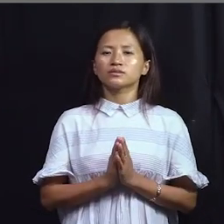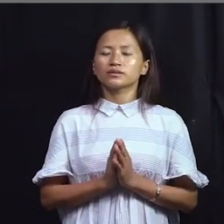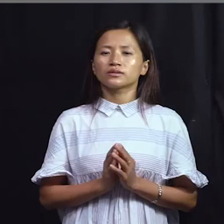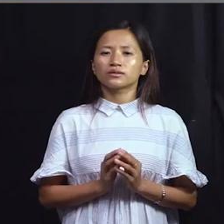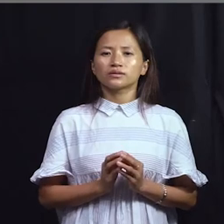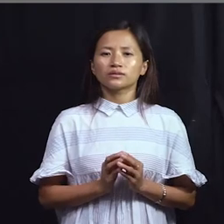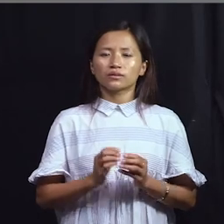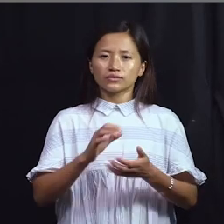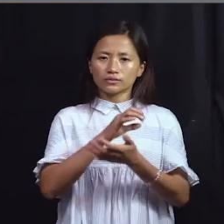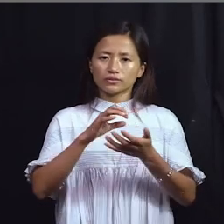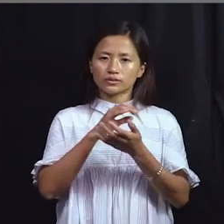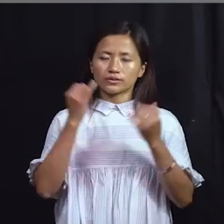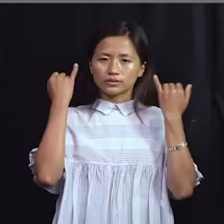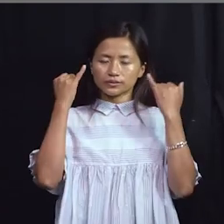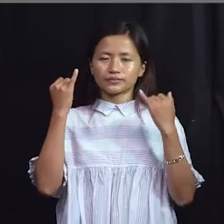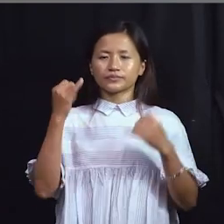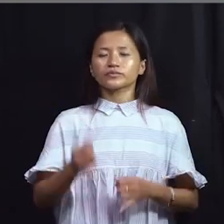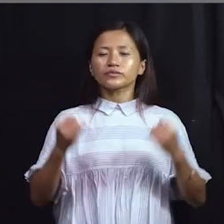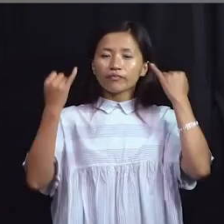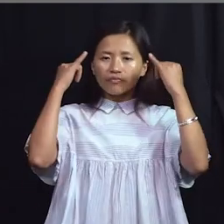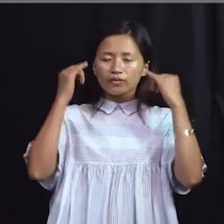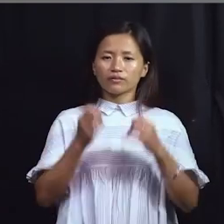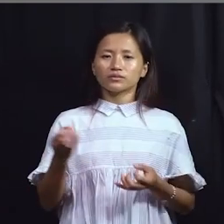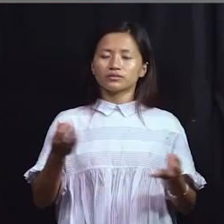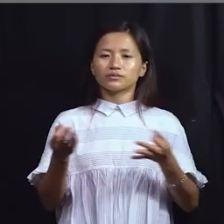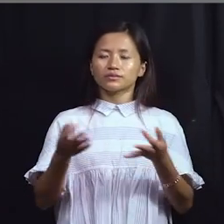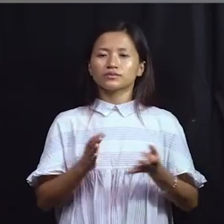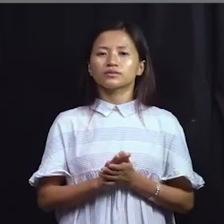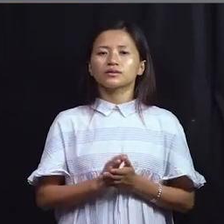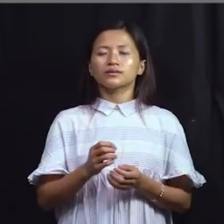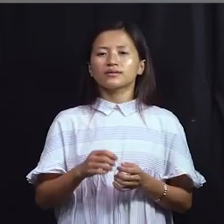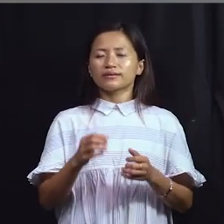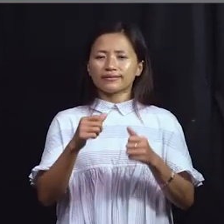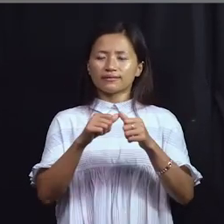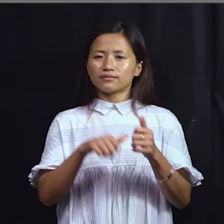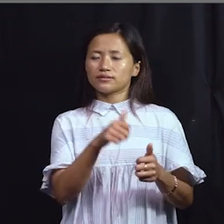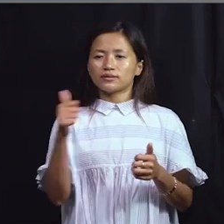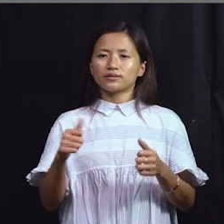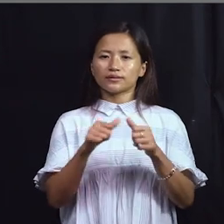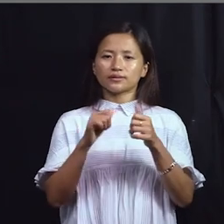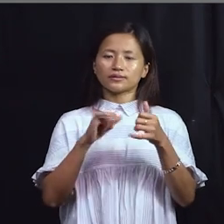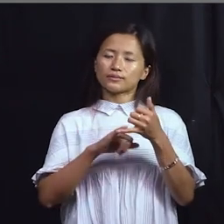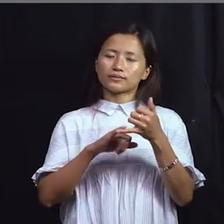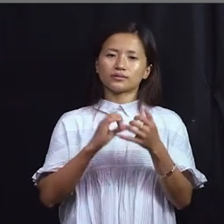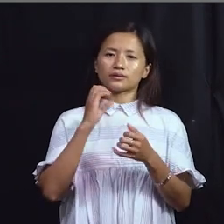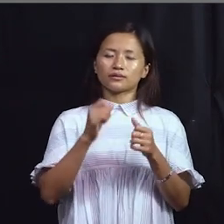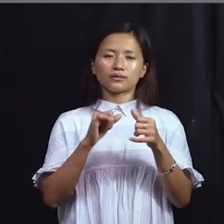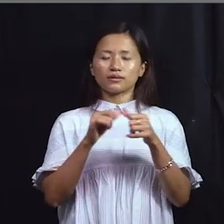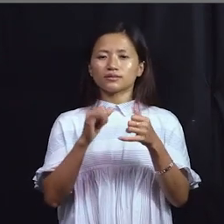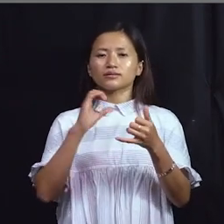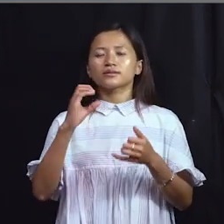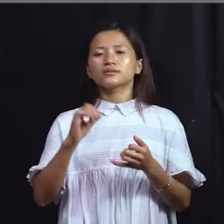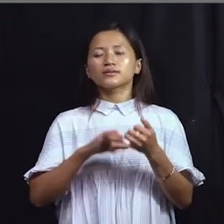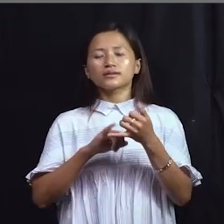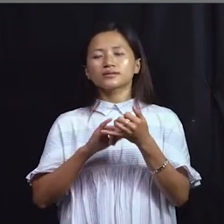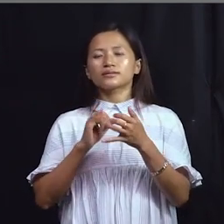does not lead to creation of any liability. It does not lead to creation of any assets. Oh. Over here, it leads